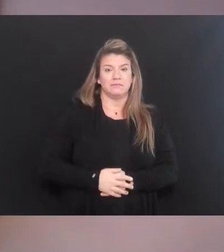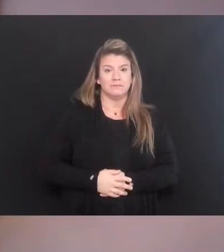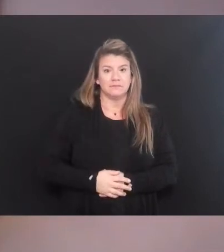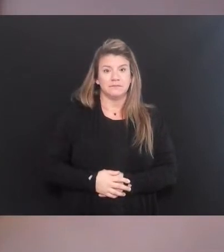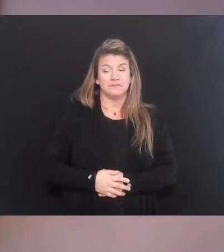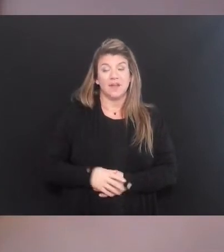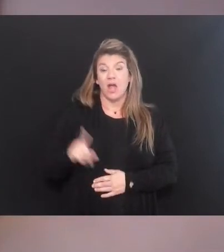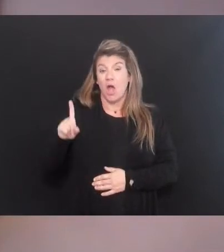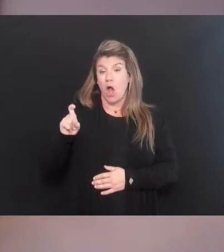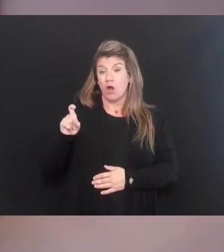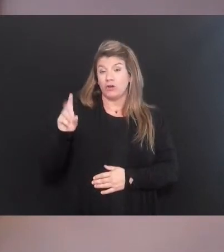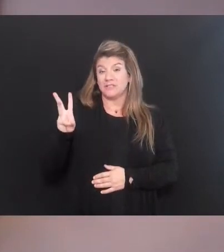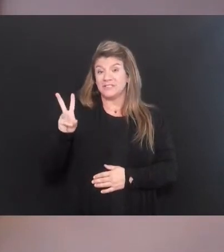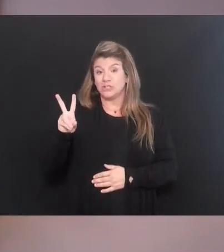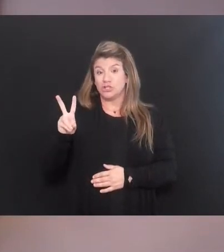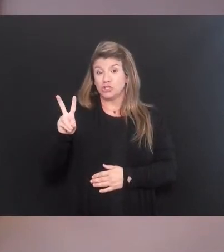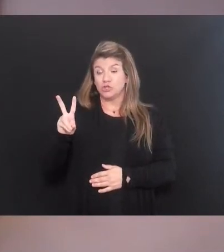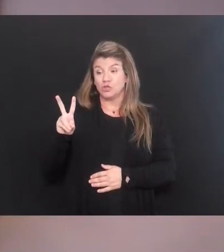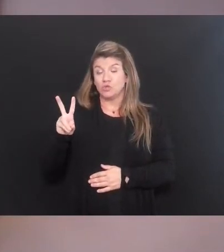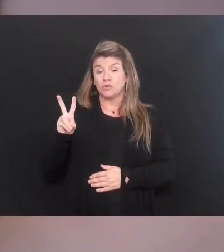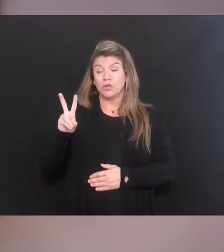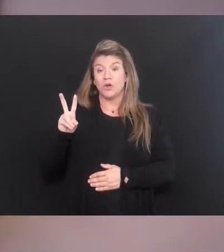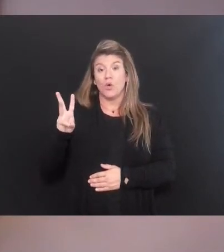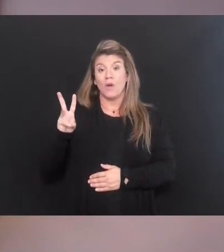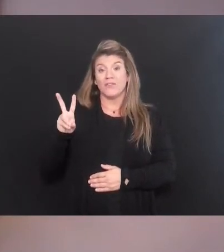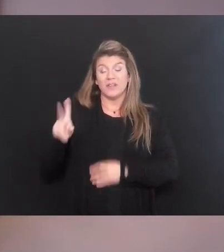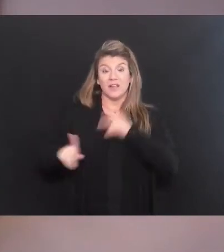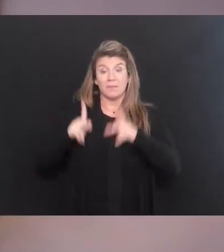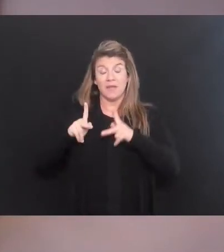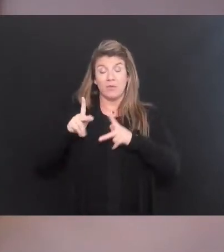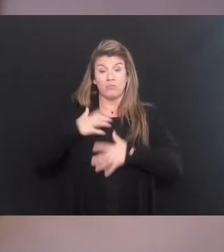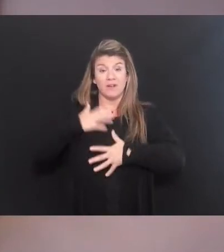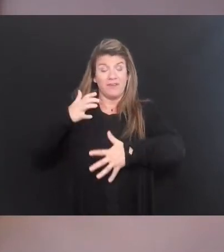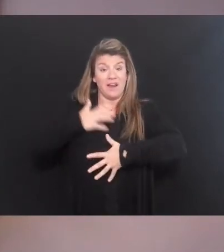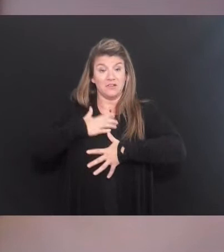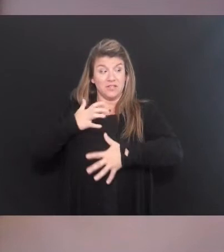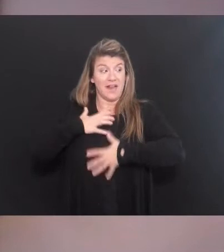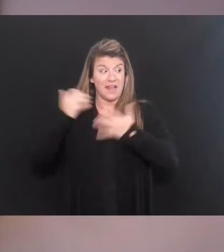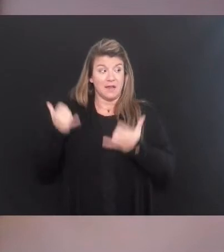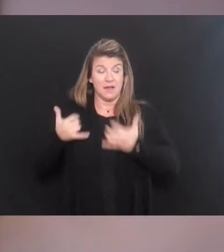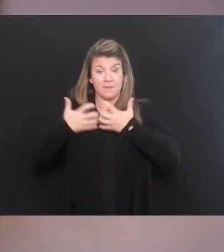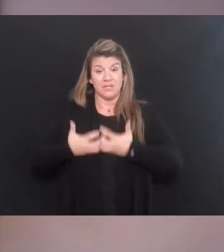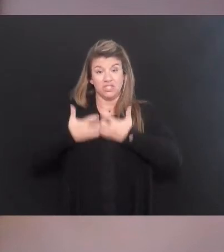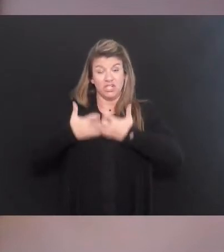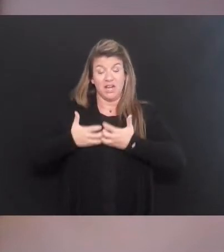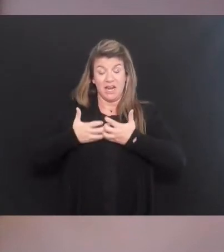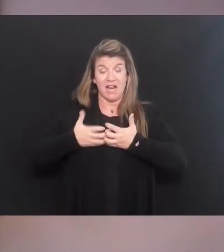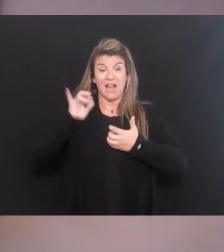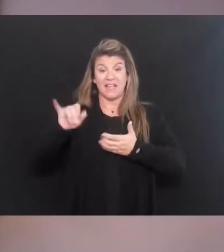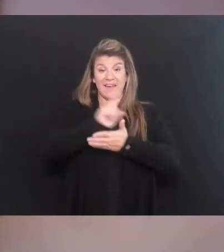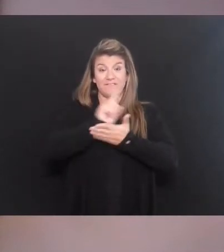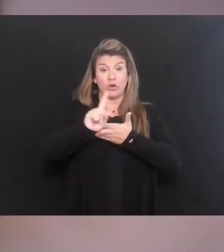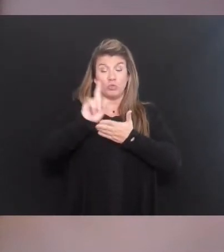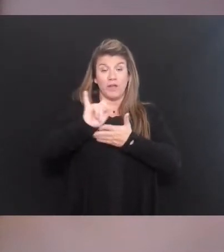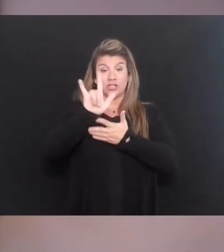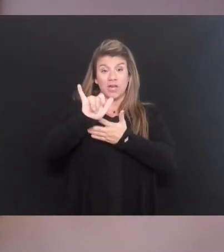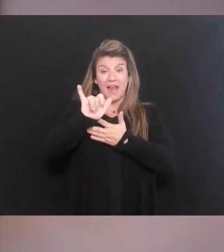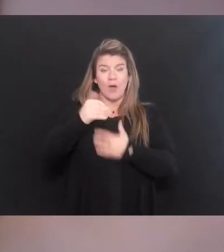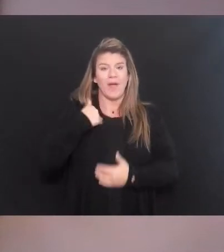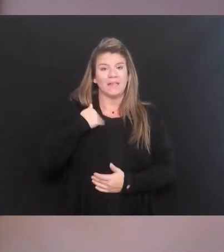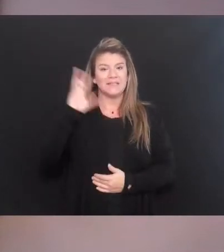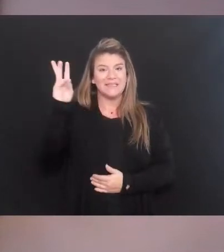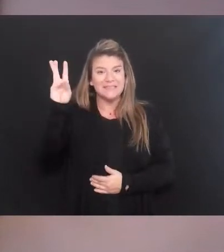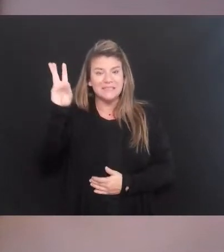have 162 West Virginians on ventilators today. The first week in July, that was